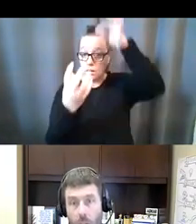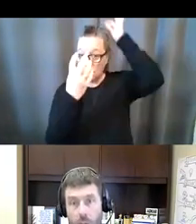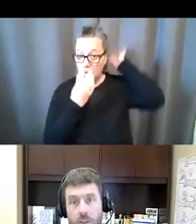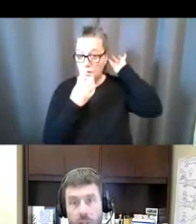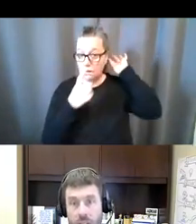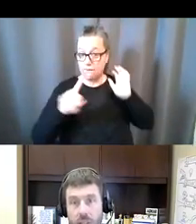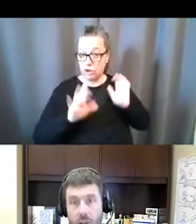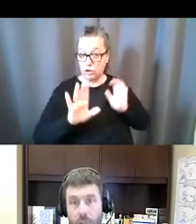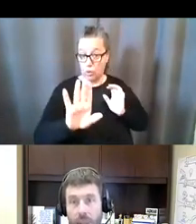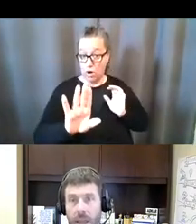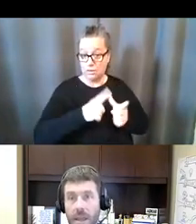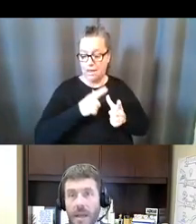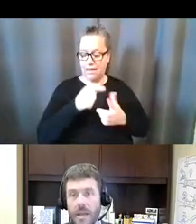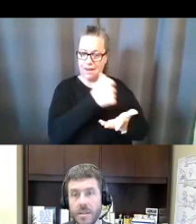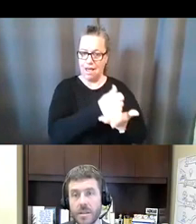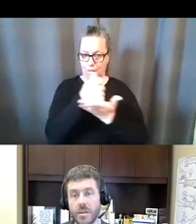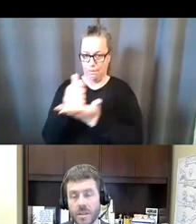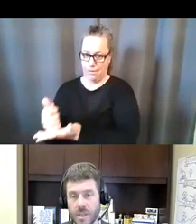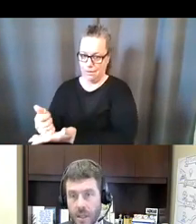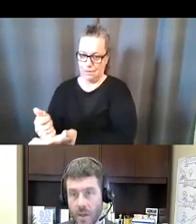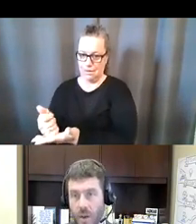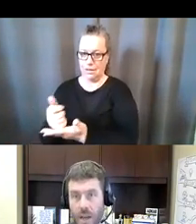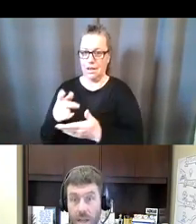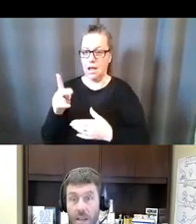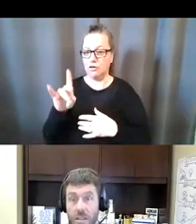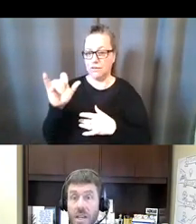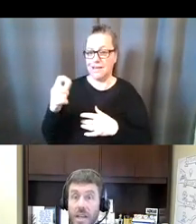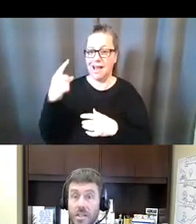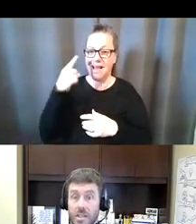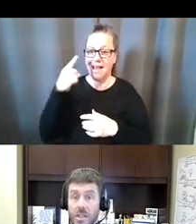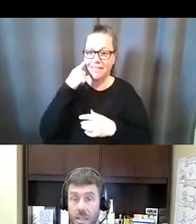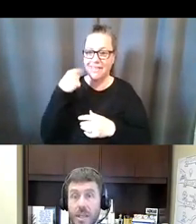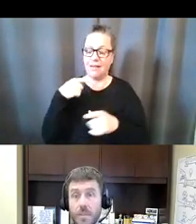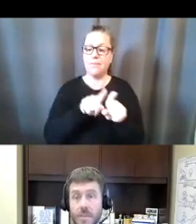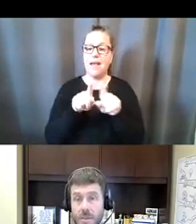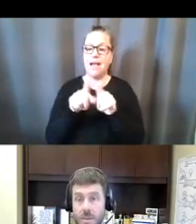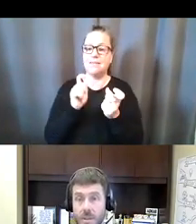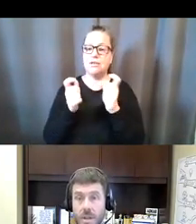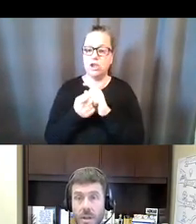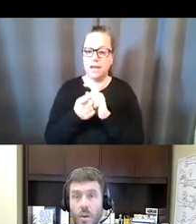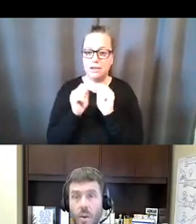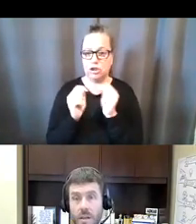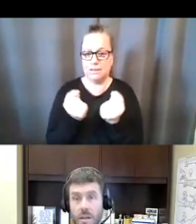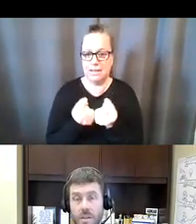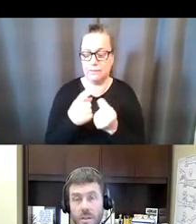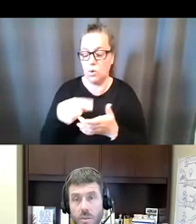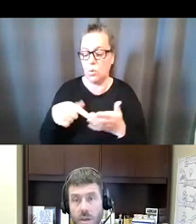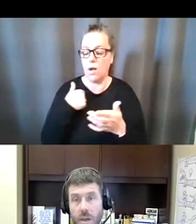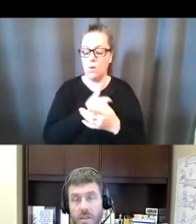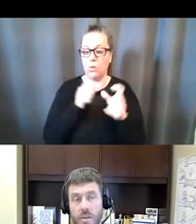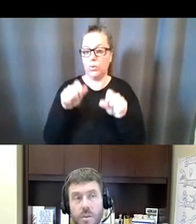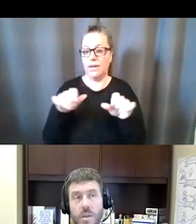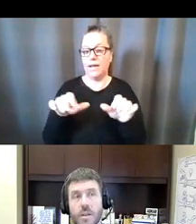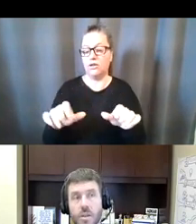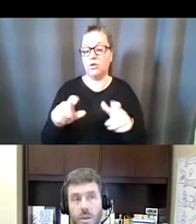before you help the person next to you. And Christy, I think what as change teams, what we can do is start to